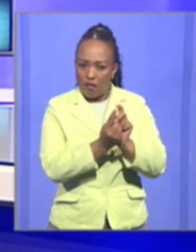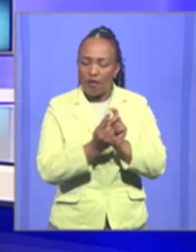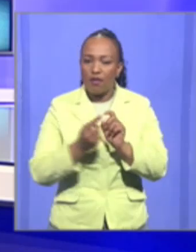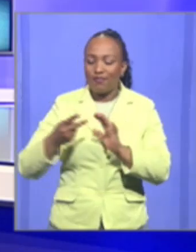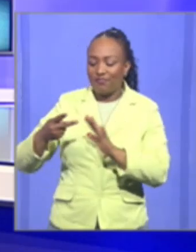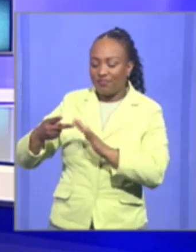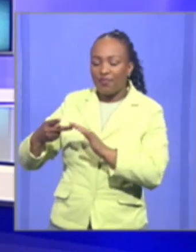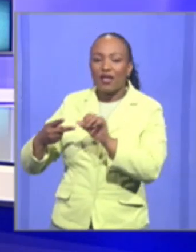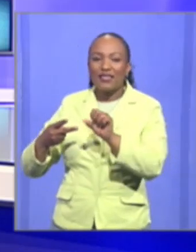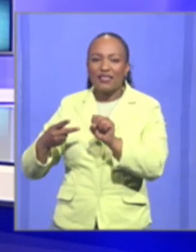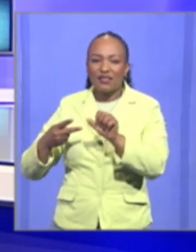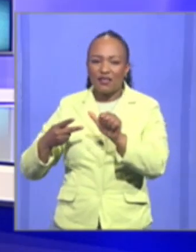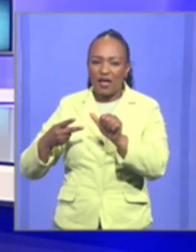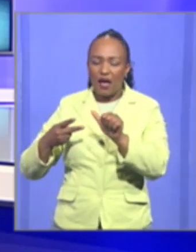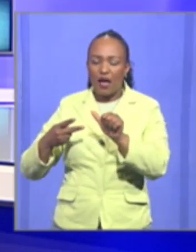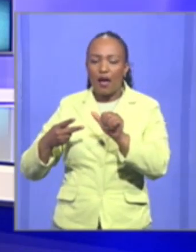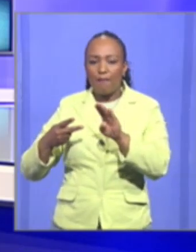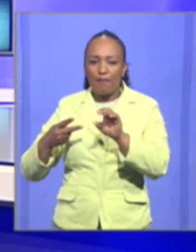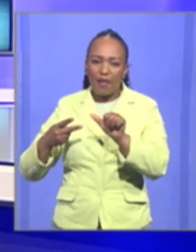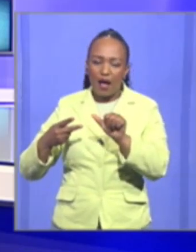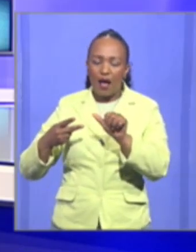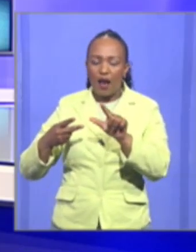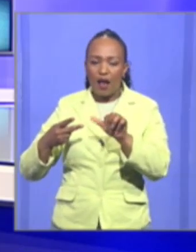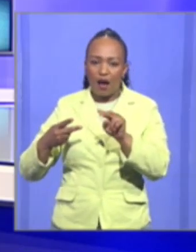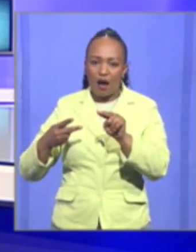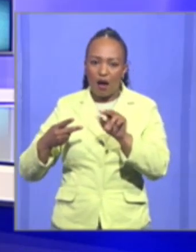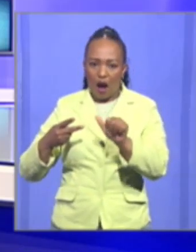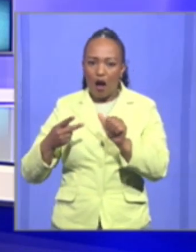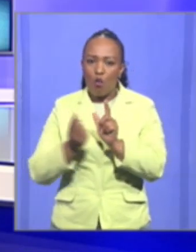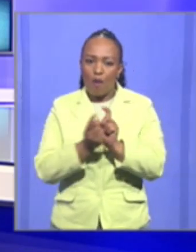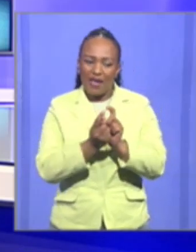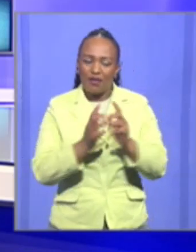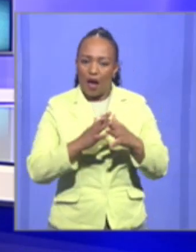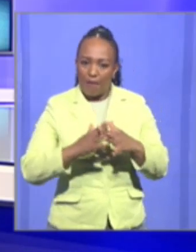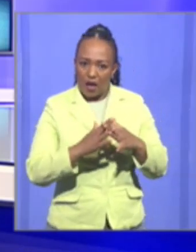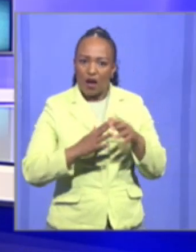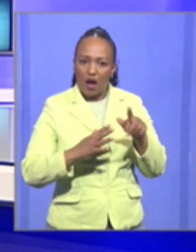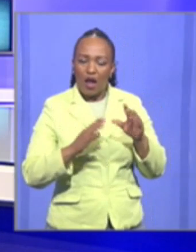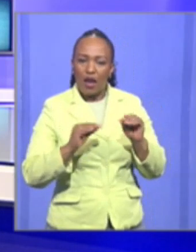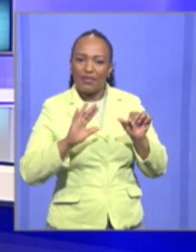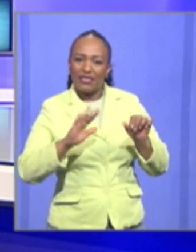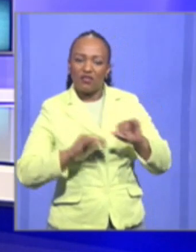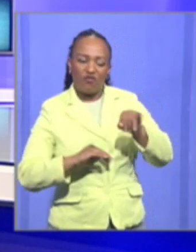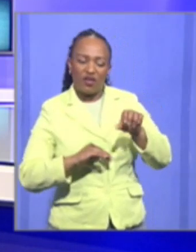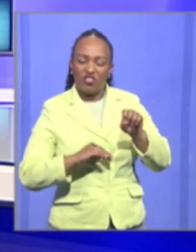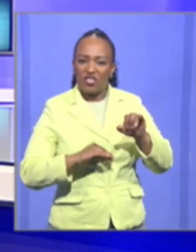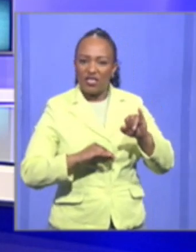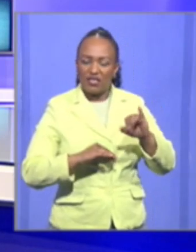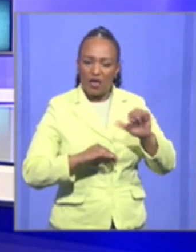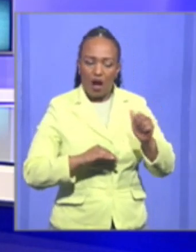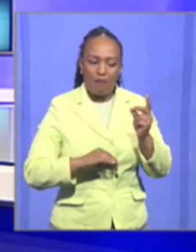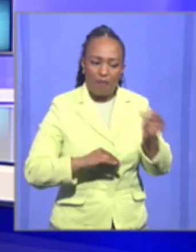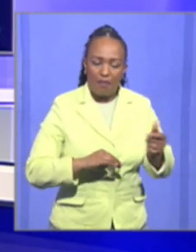le yena a fekeditše mo Amerika wa maemong a boselela Jessica Pegula.